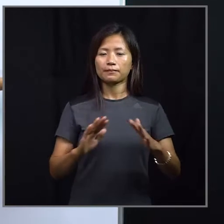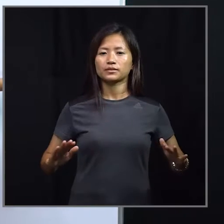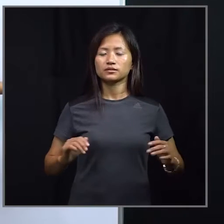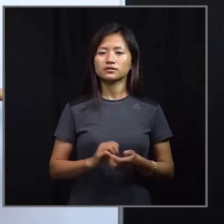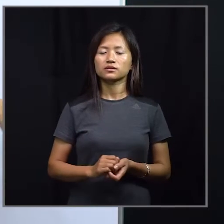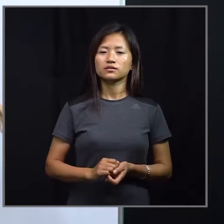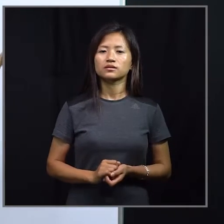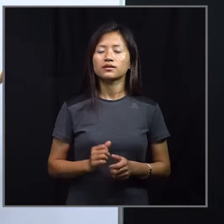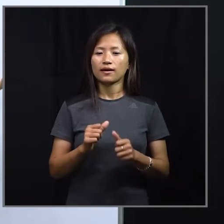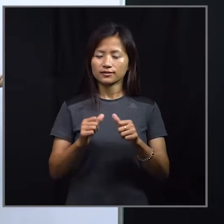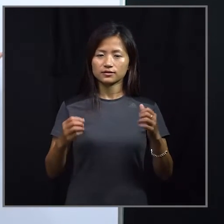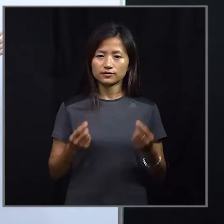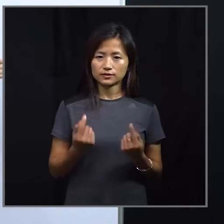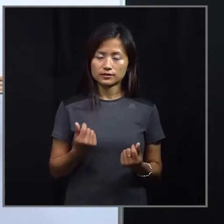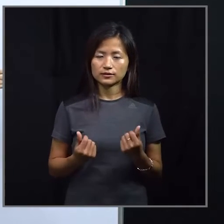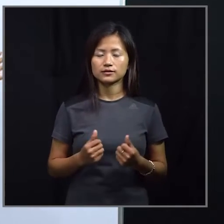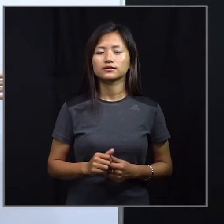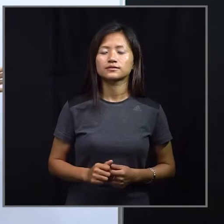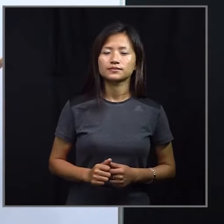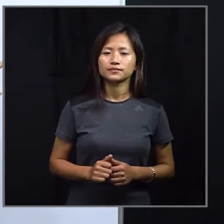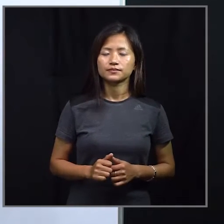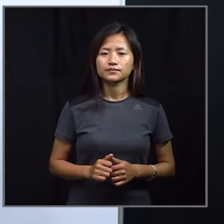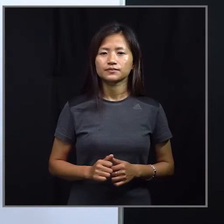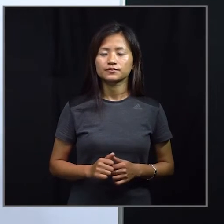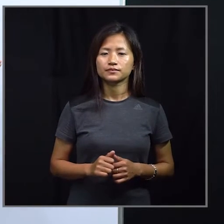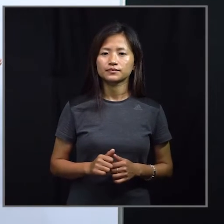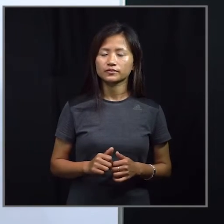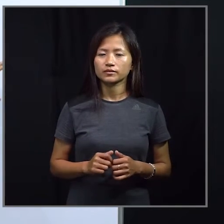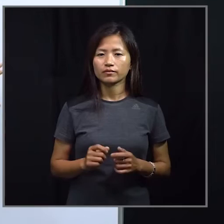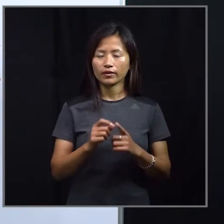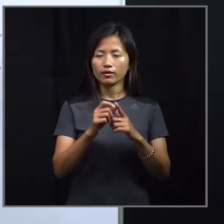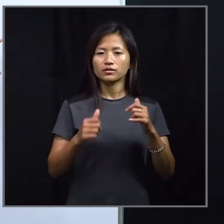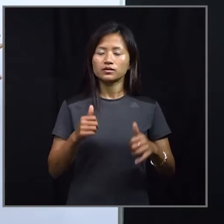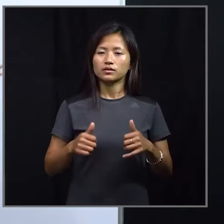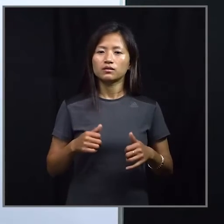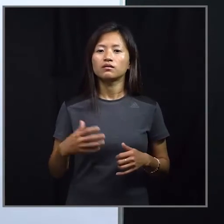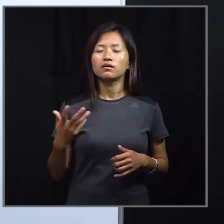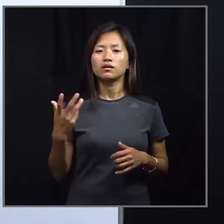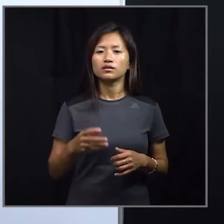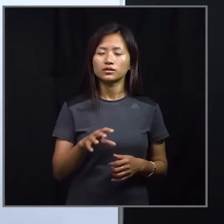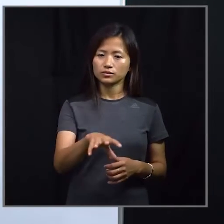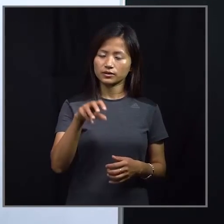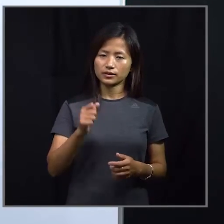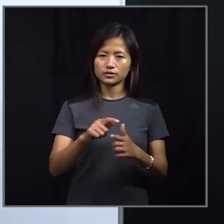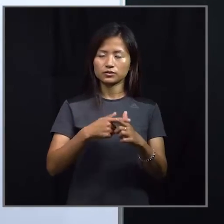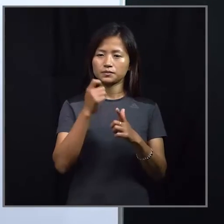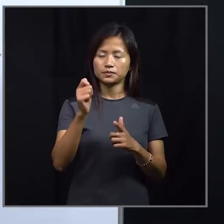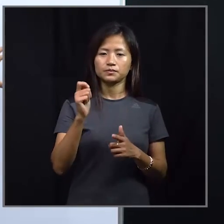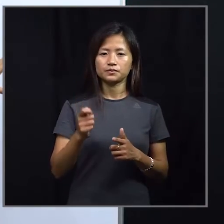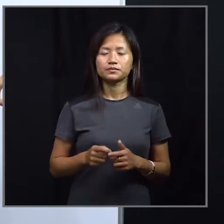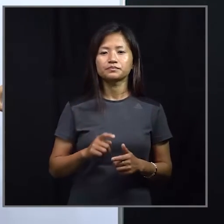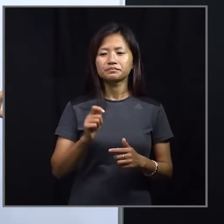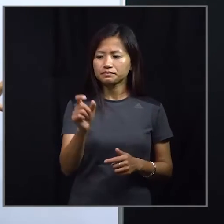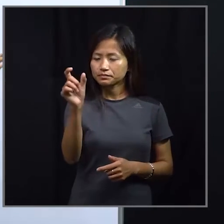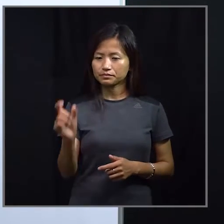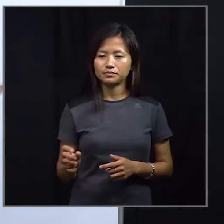production activities. That's how production activities is done. That's how people get a job. That's how people